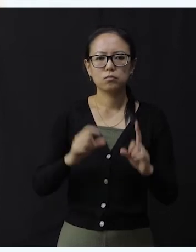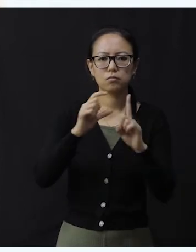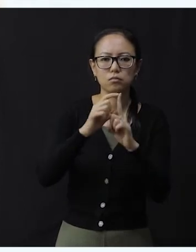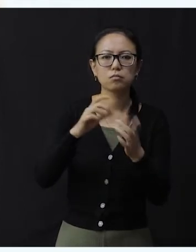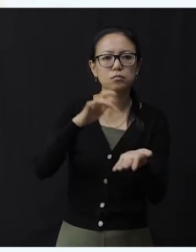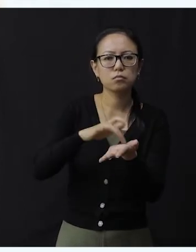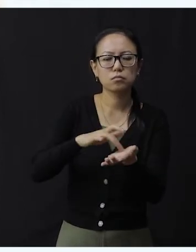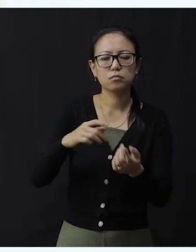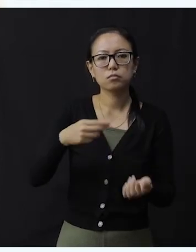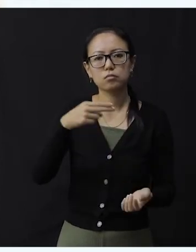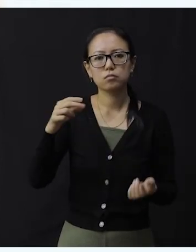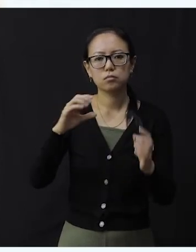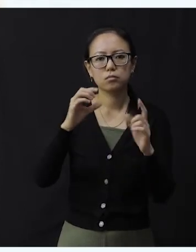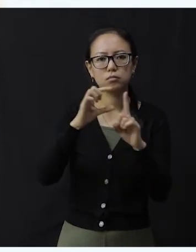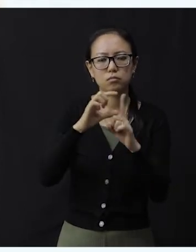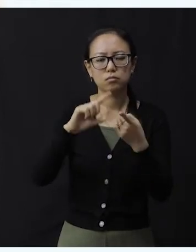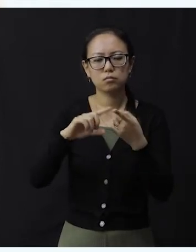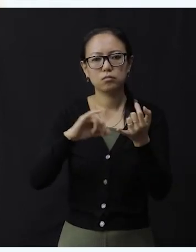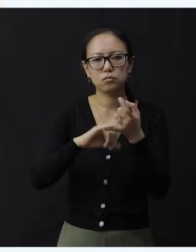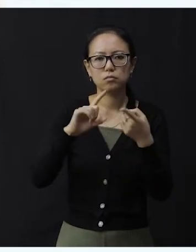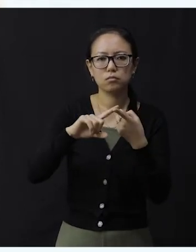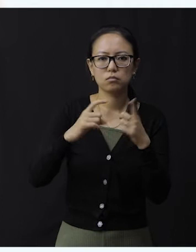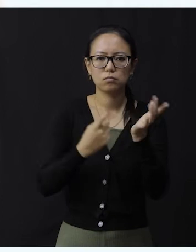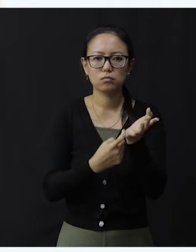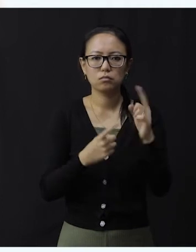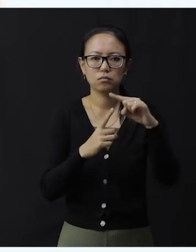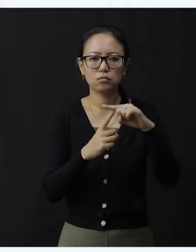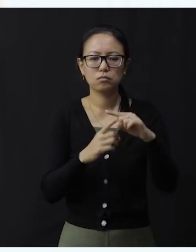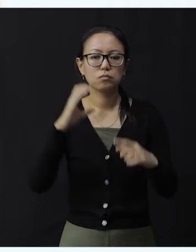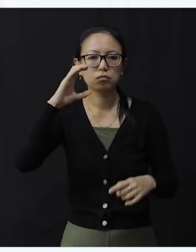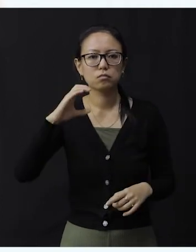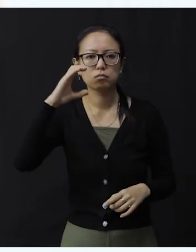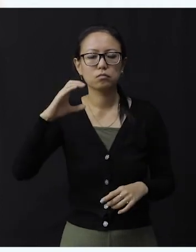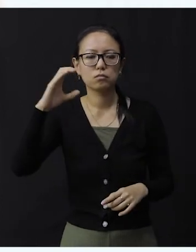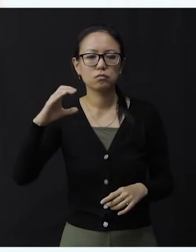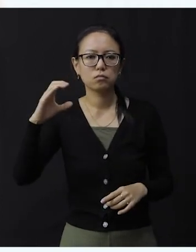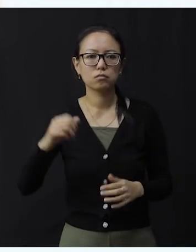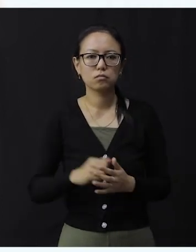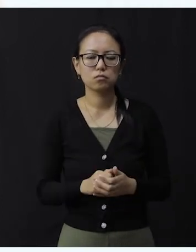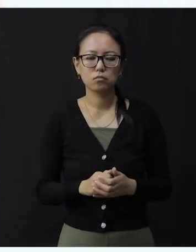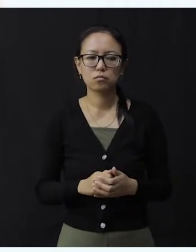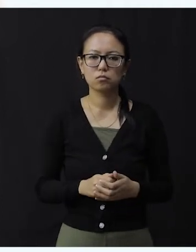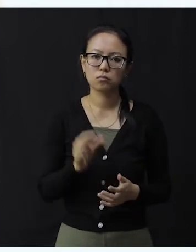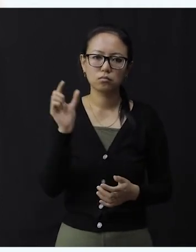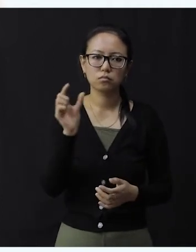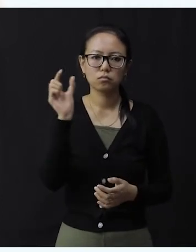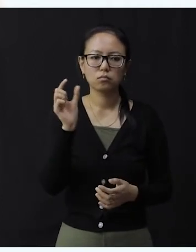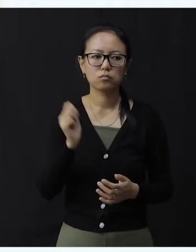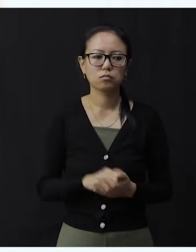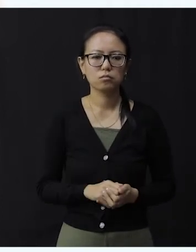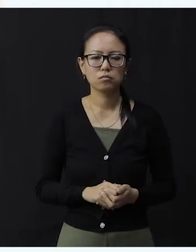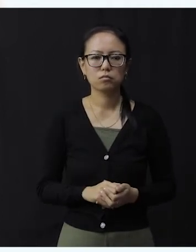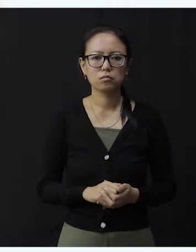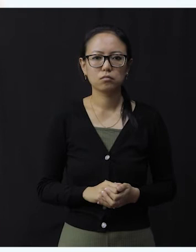and camel is considered as a means of transport in the desert because a camel, you can